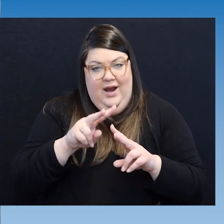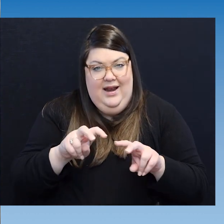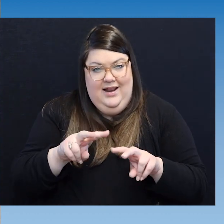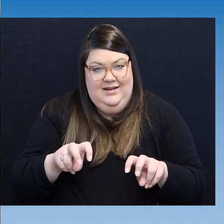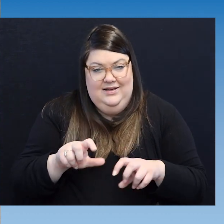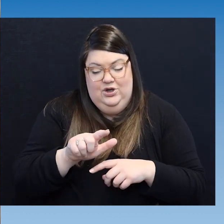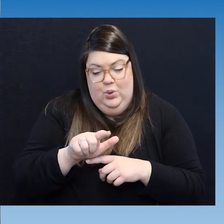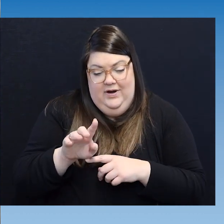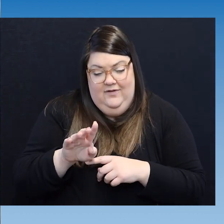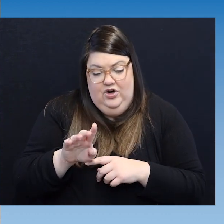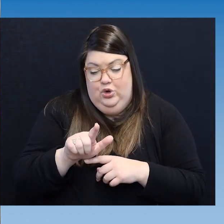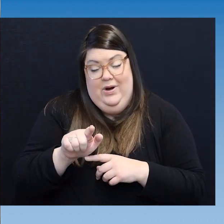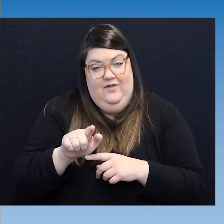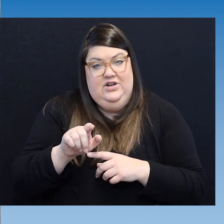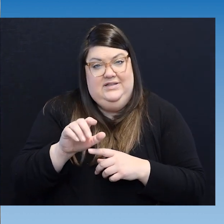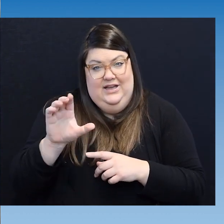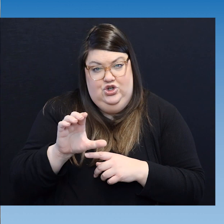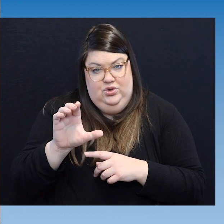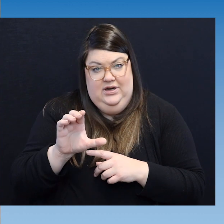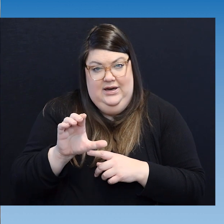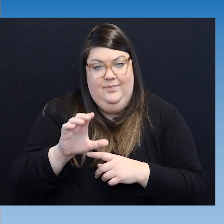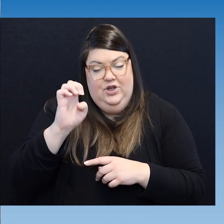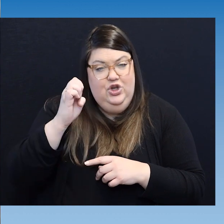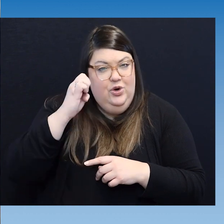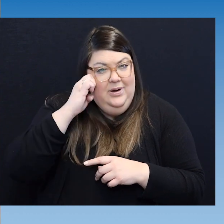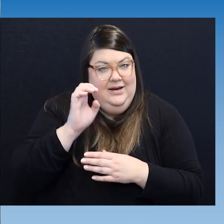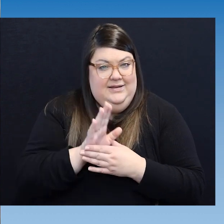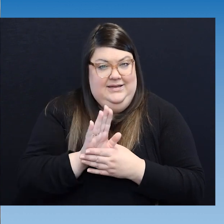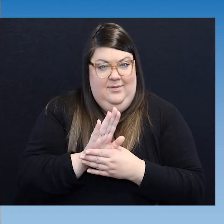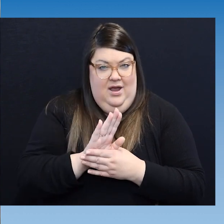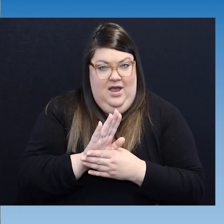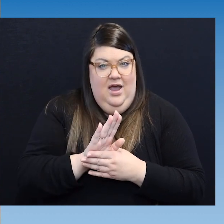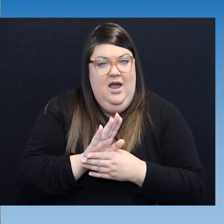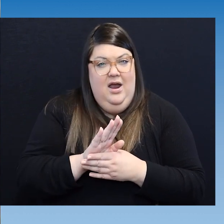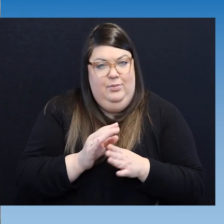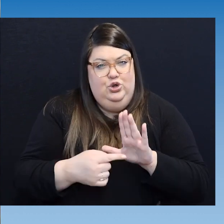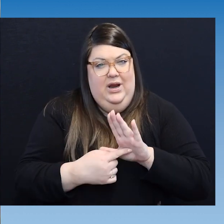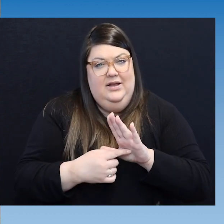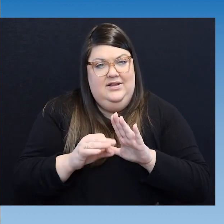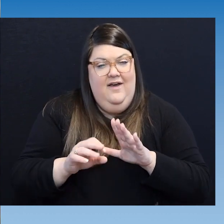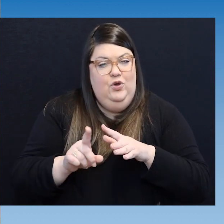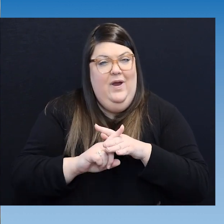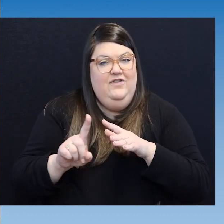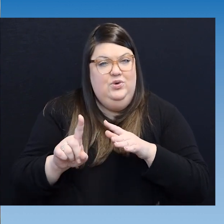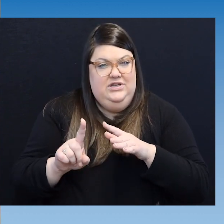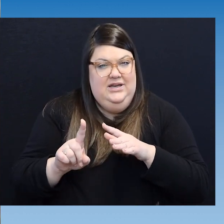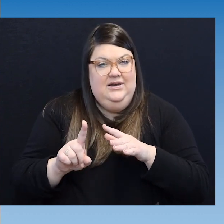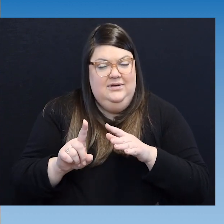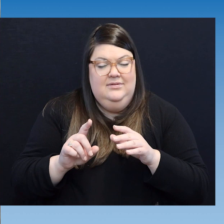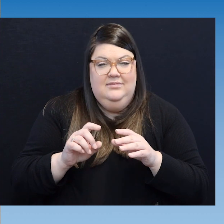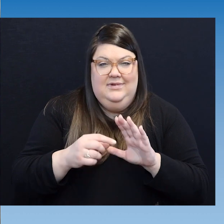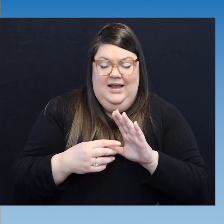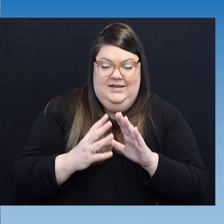21st century European cinematic portrayals of the refugee experience. And they used